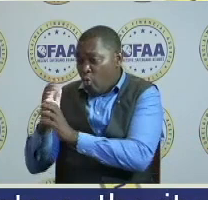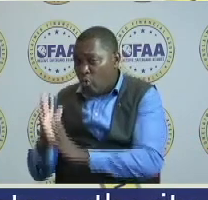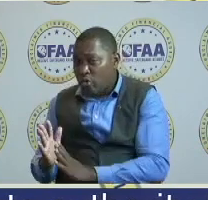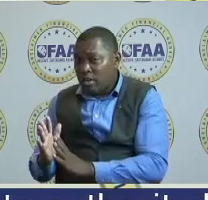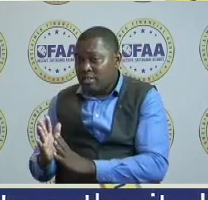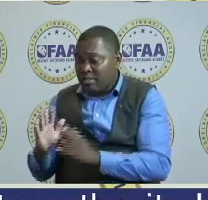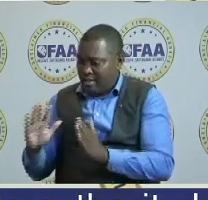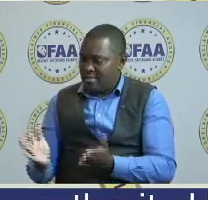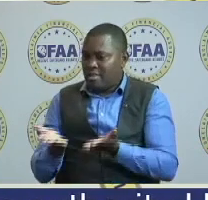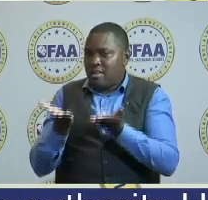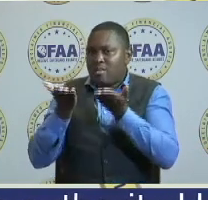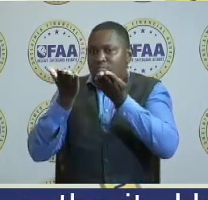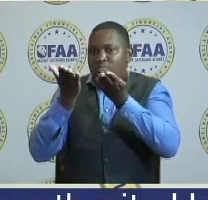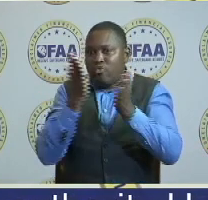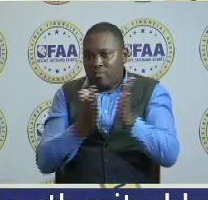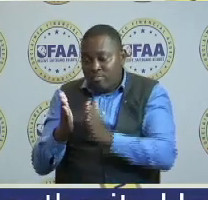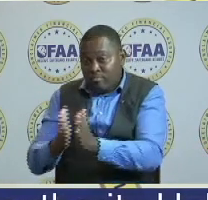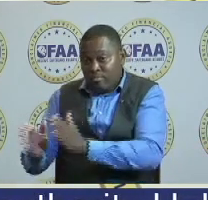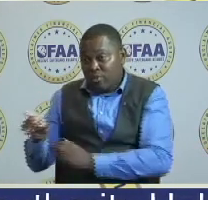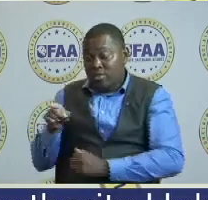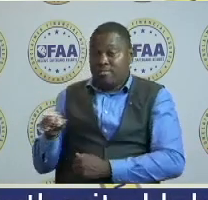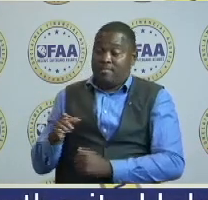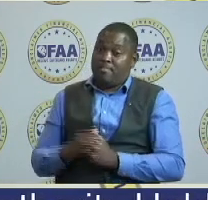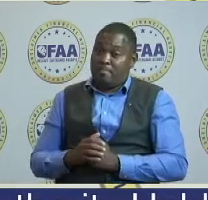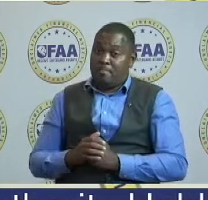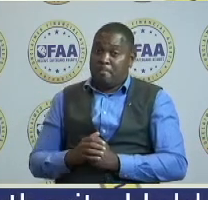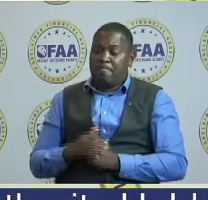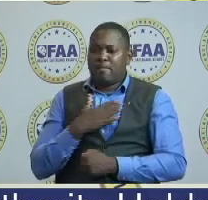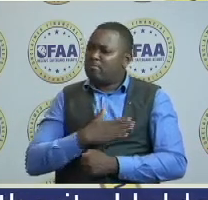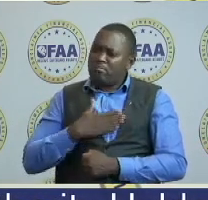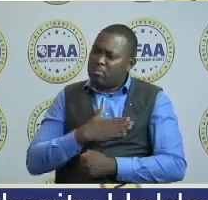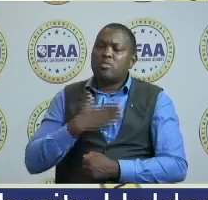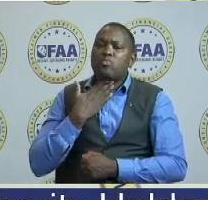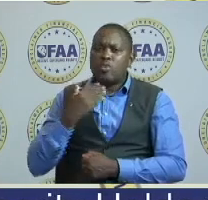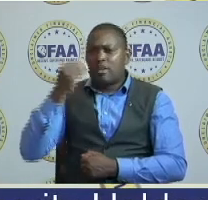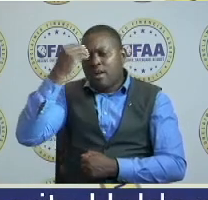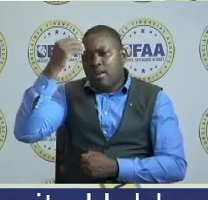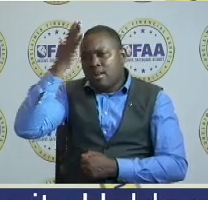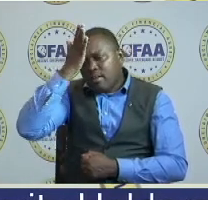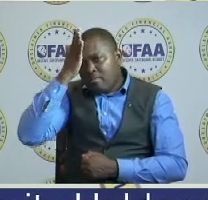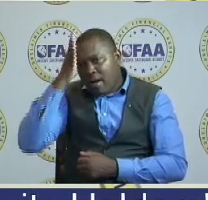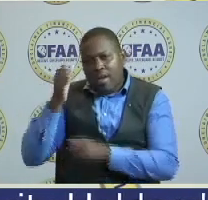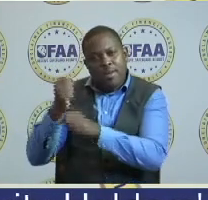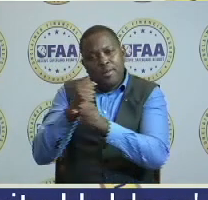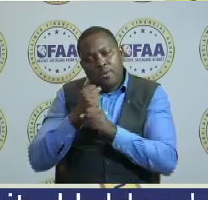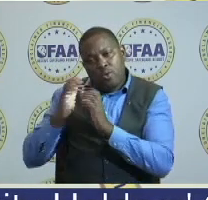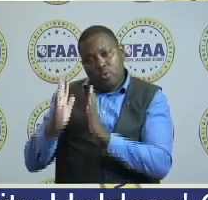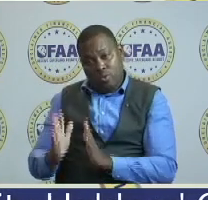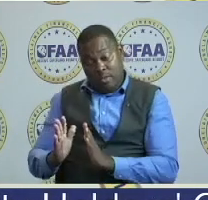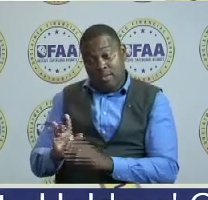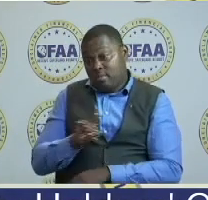process. One of the things that I need to remind all of you who are holders is that you are